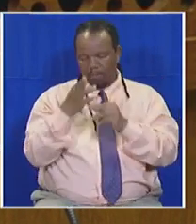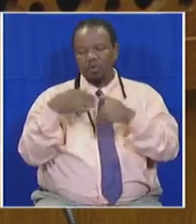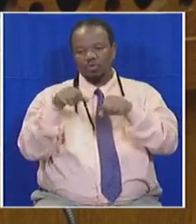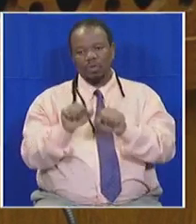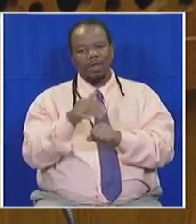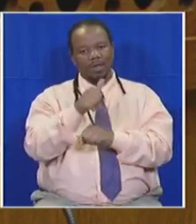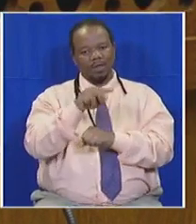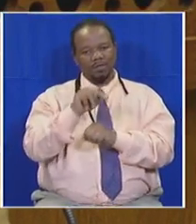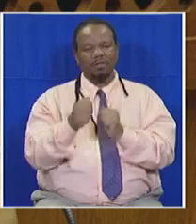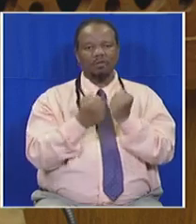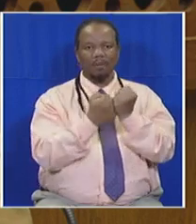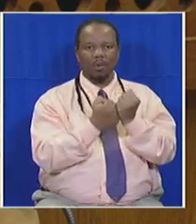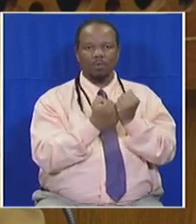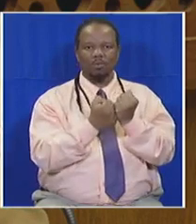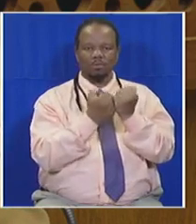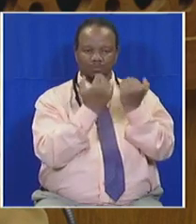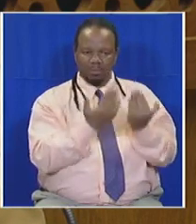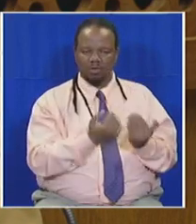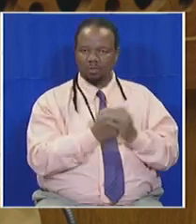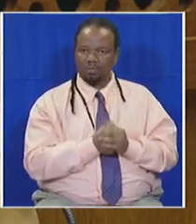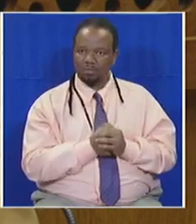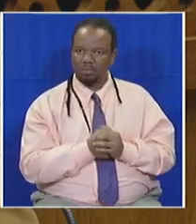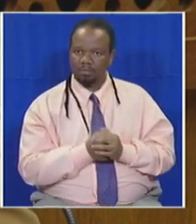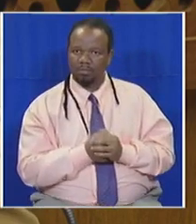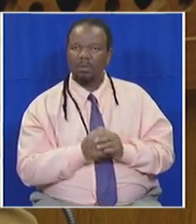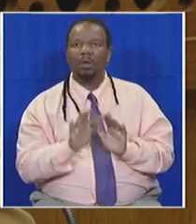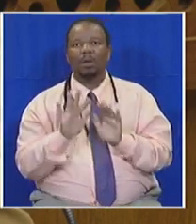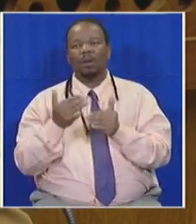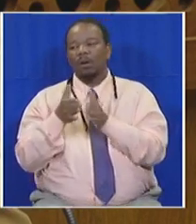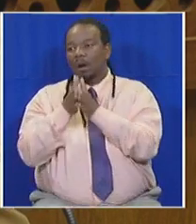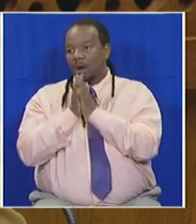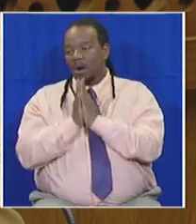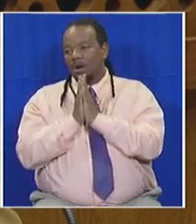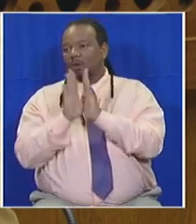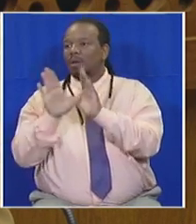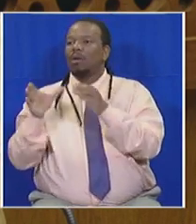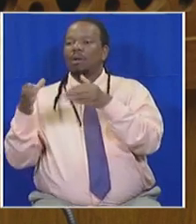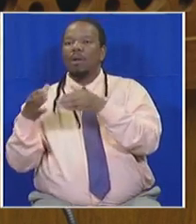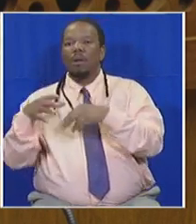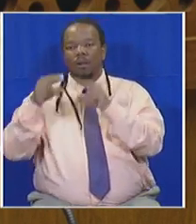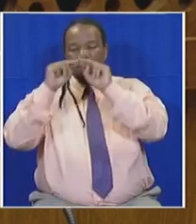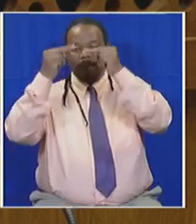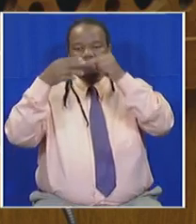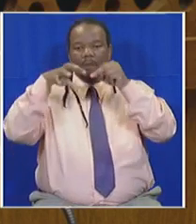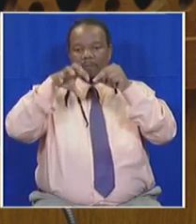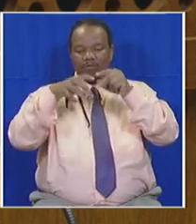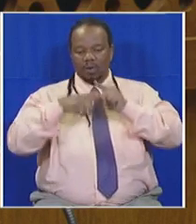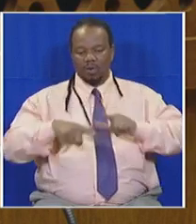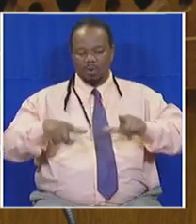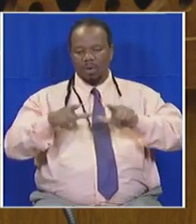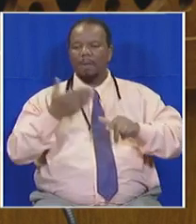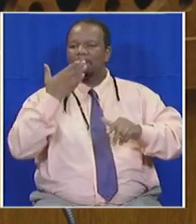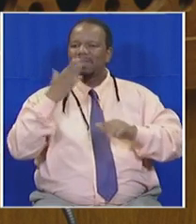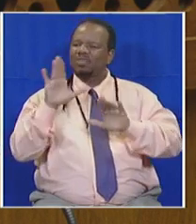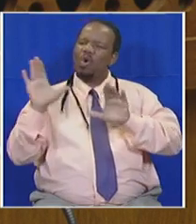this budget. And we would like to call upon all stakeholders from national, provincial, local level to work together so